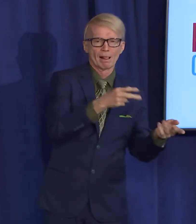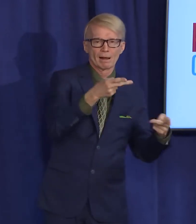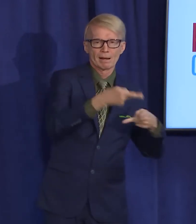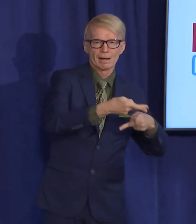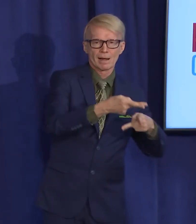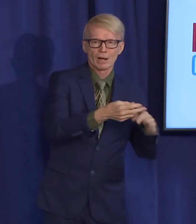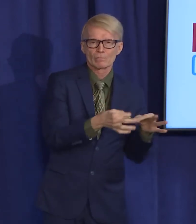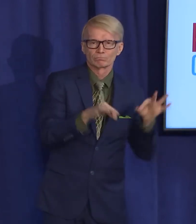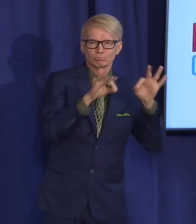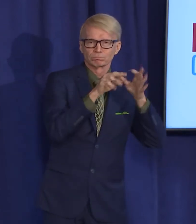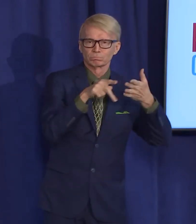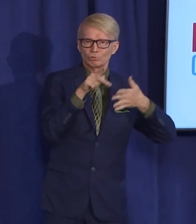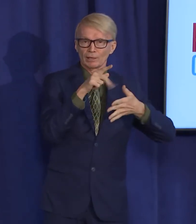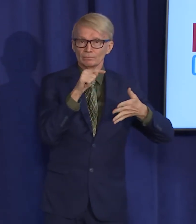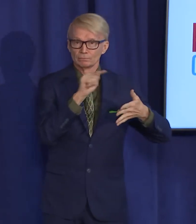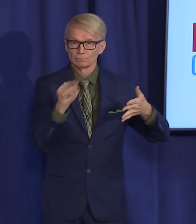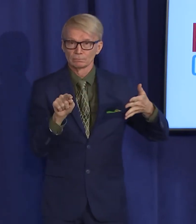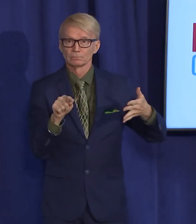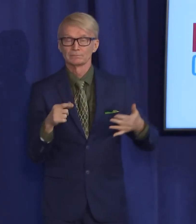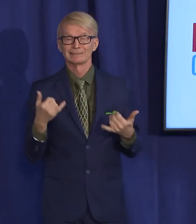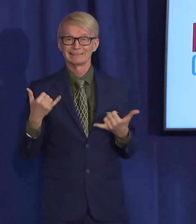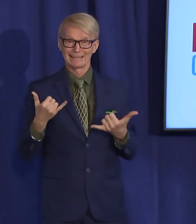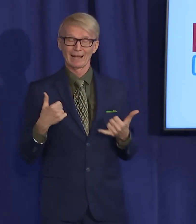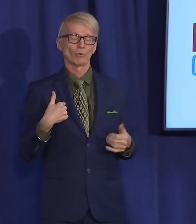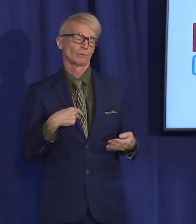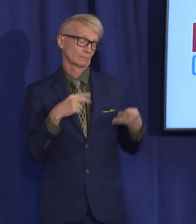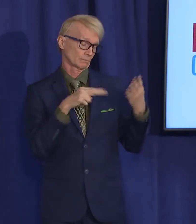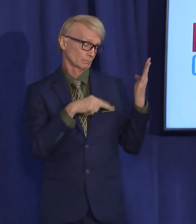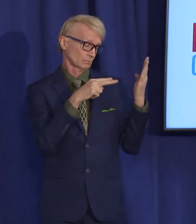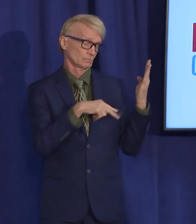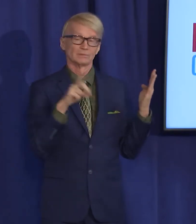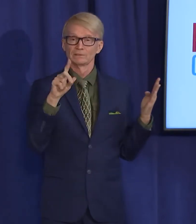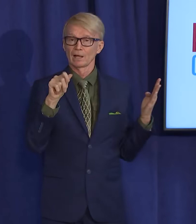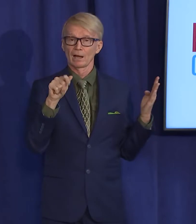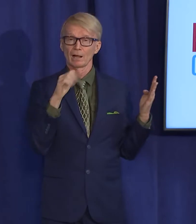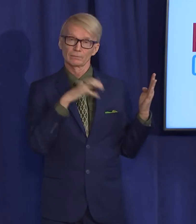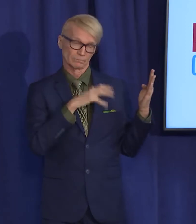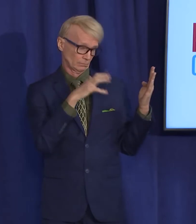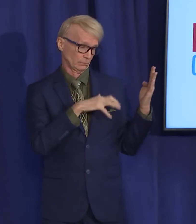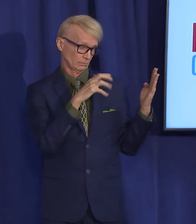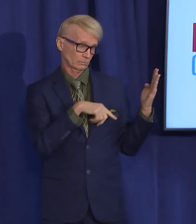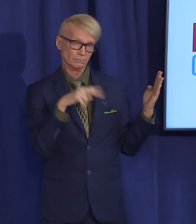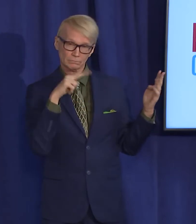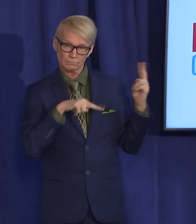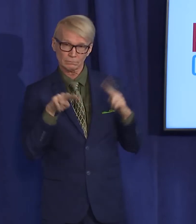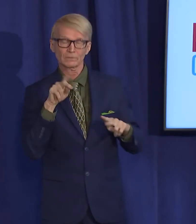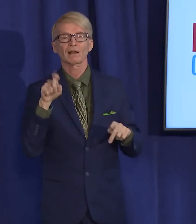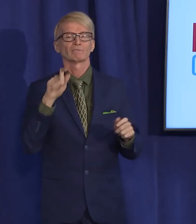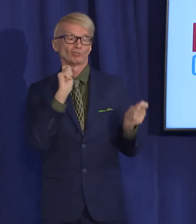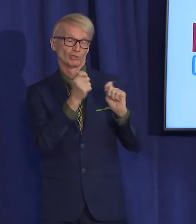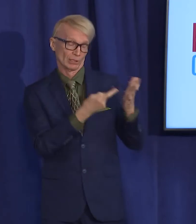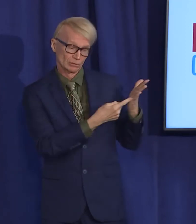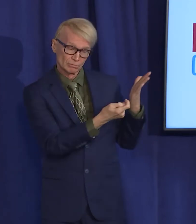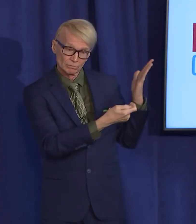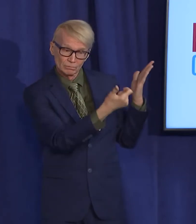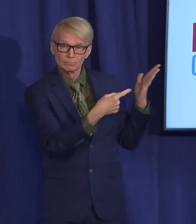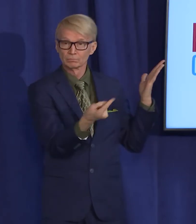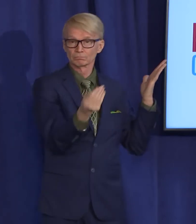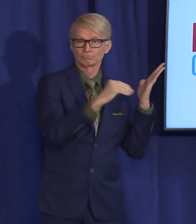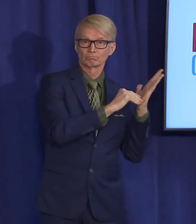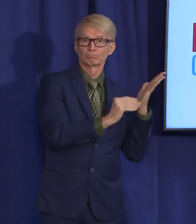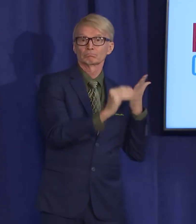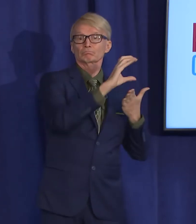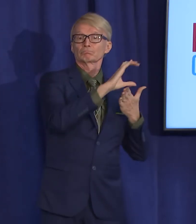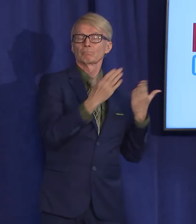a year, we will be looking at our data every single day. We'll be adjusting operations where we need to ensure